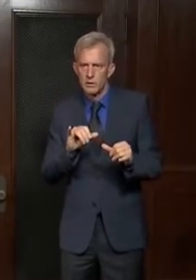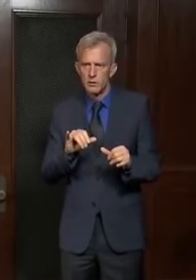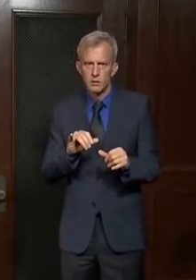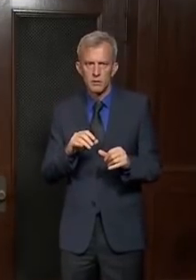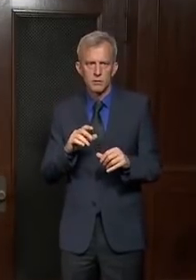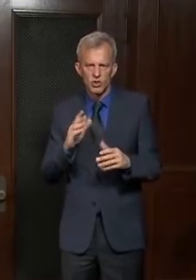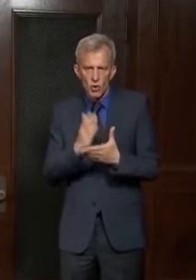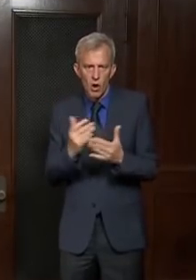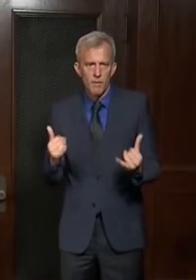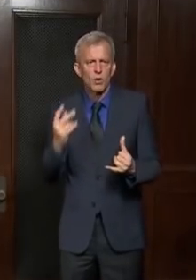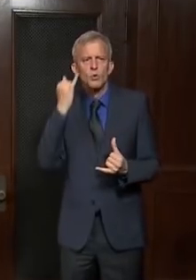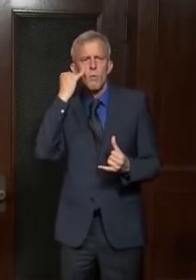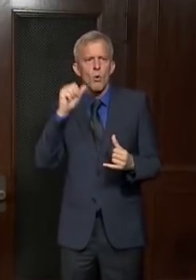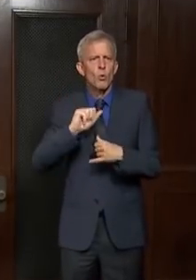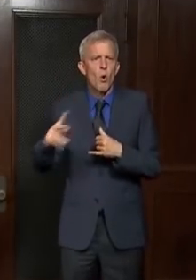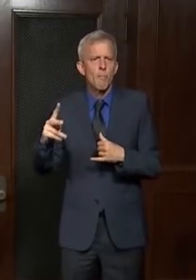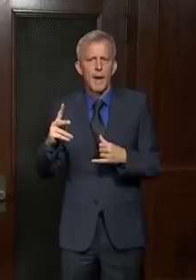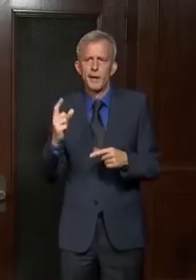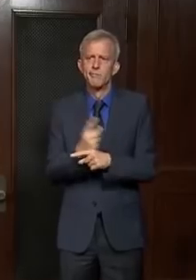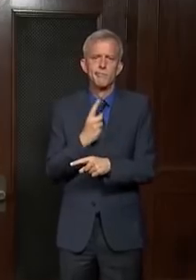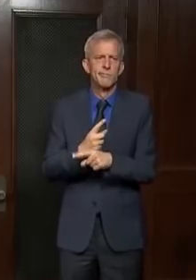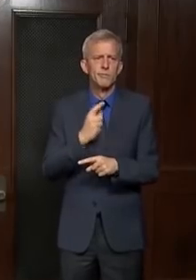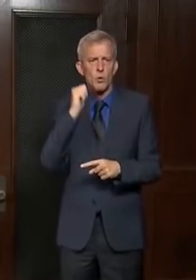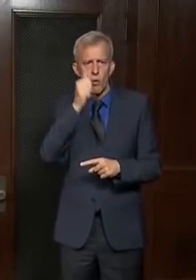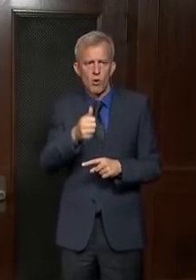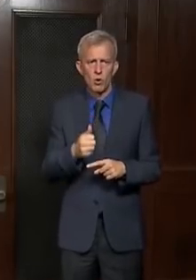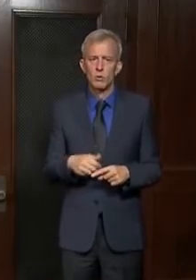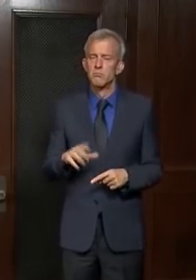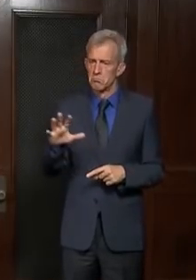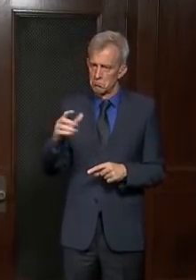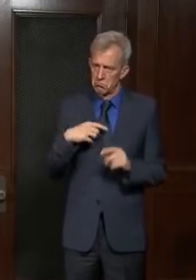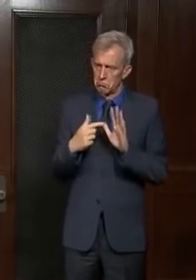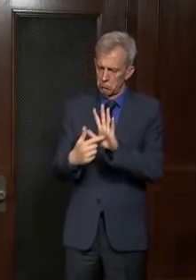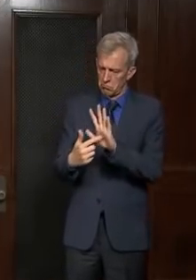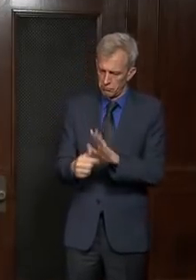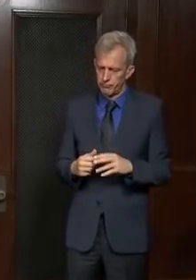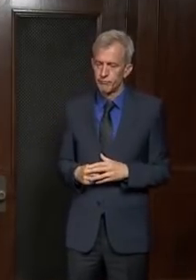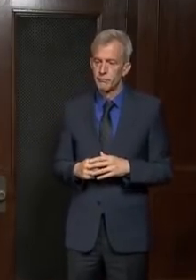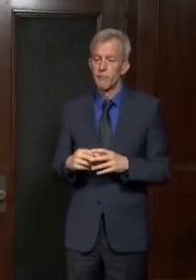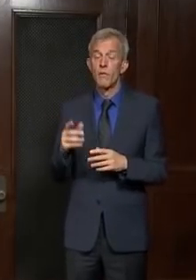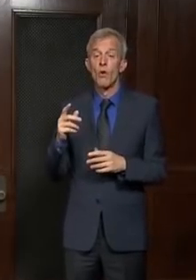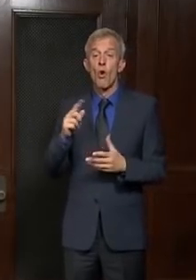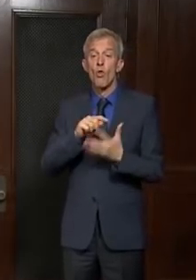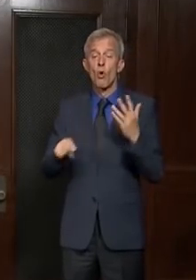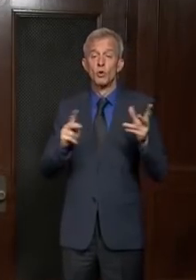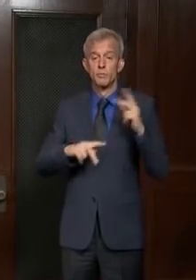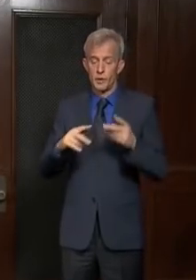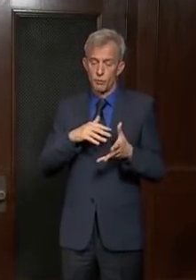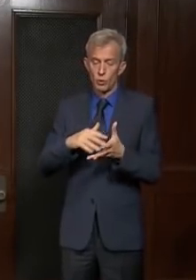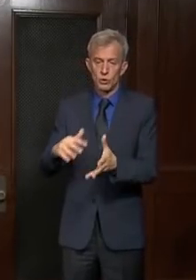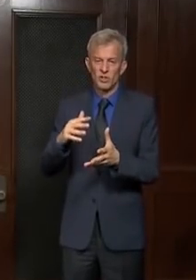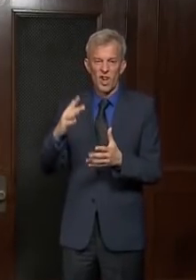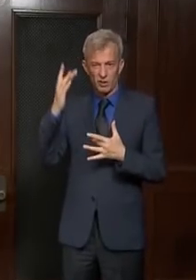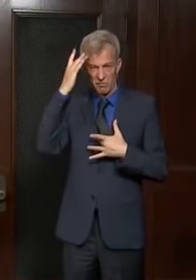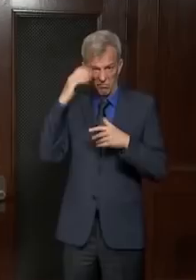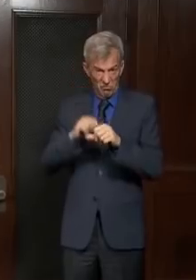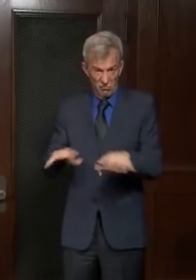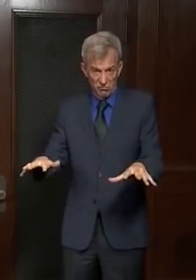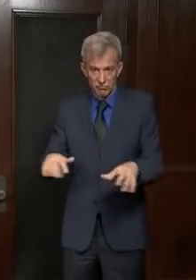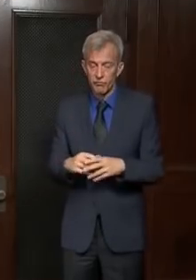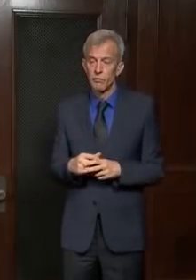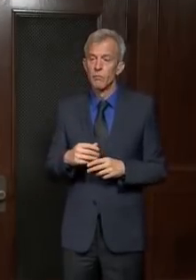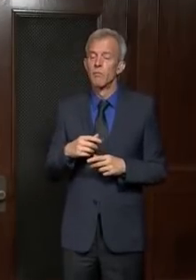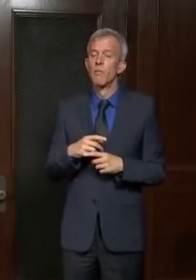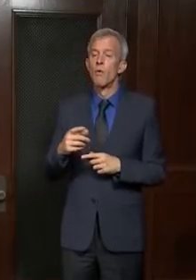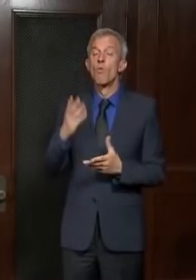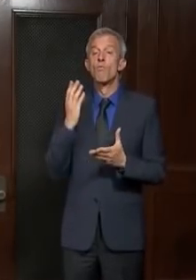went back tomorrow? Well, let me play those projections out. Epidemiologists, including those at the county, tell us that if we relaxed the